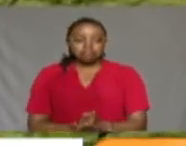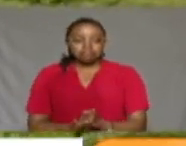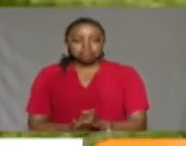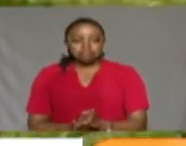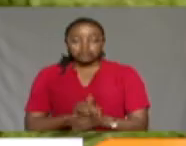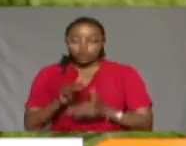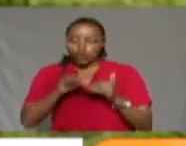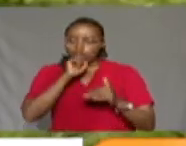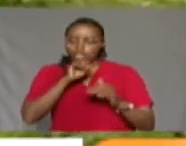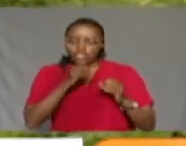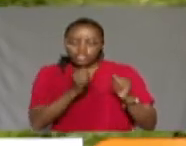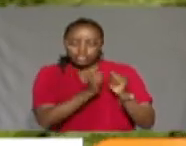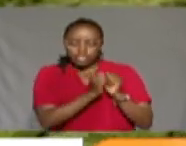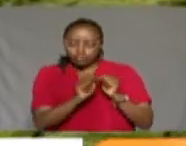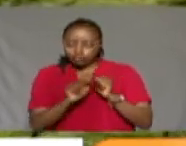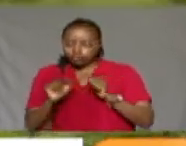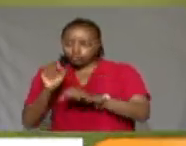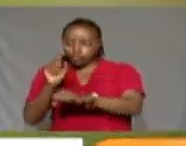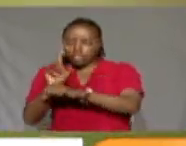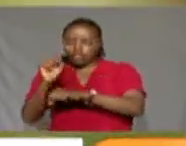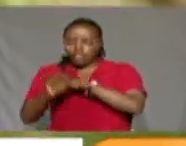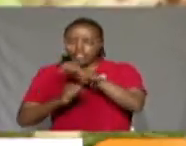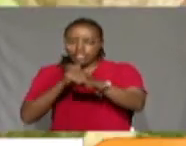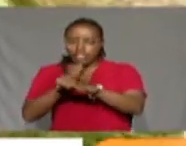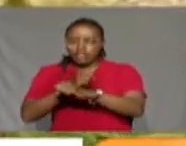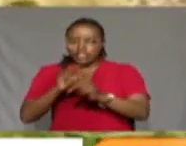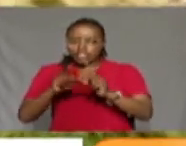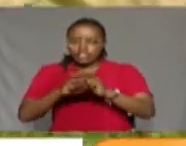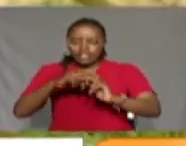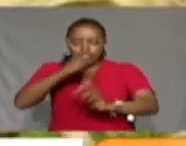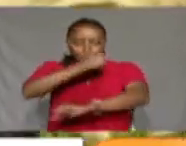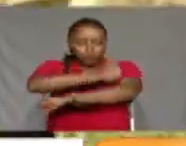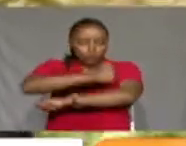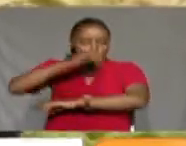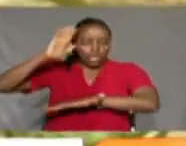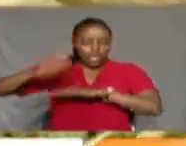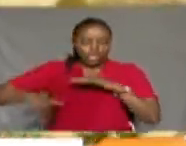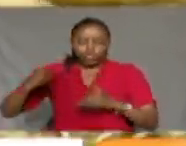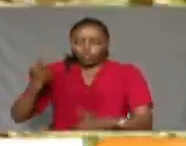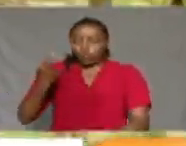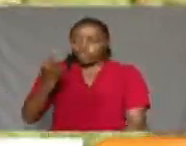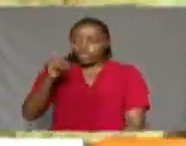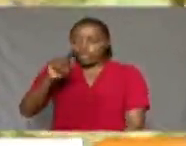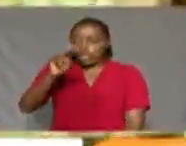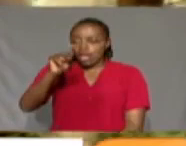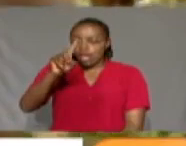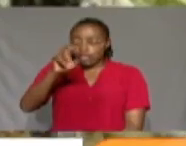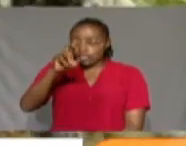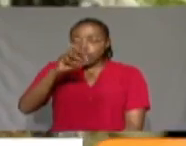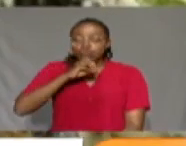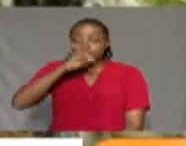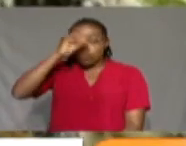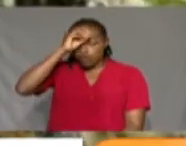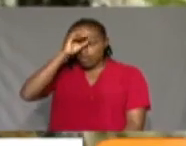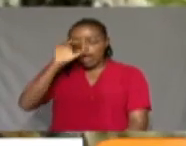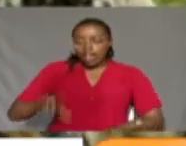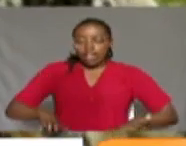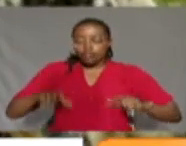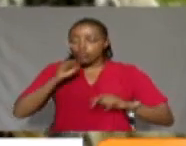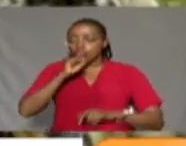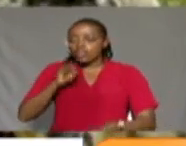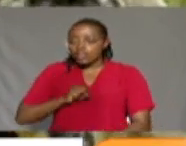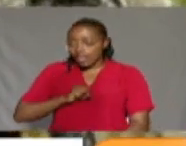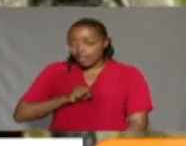They are all aged between 10 and 11, and they started school late. Only Andrea, a total orphan who lives with his grandmother,